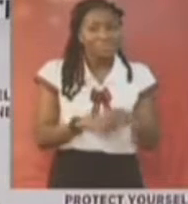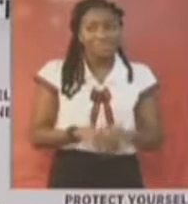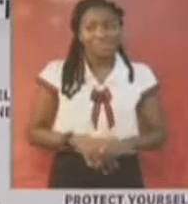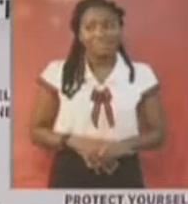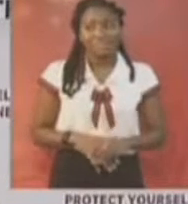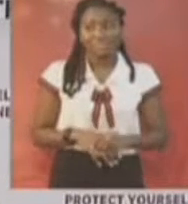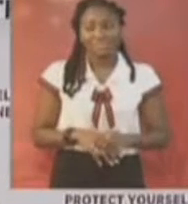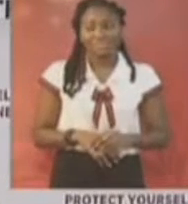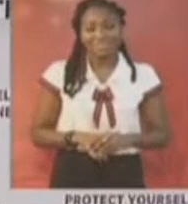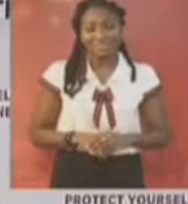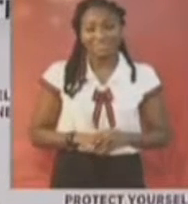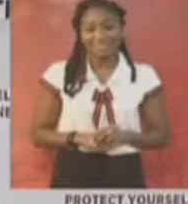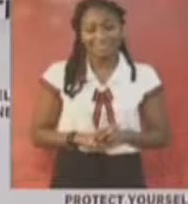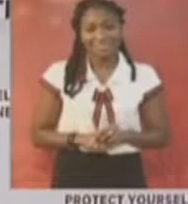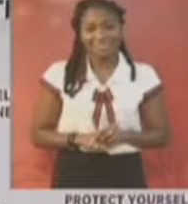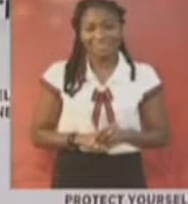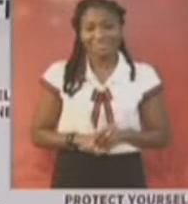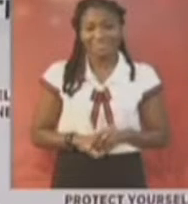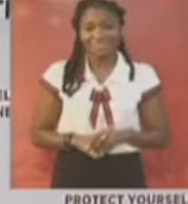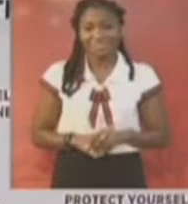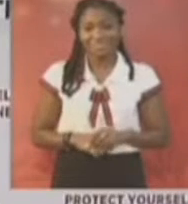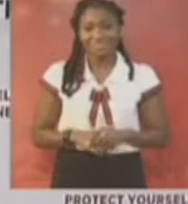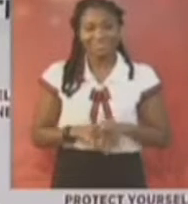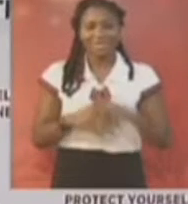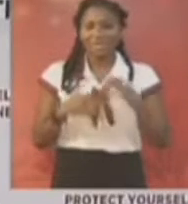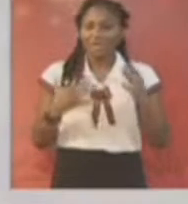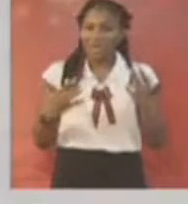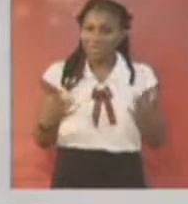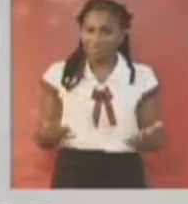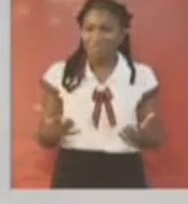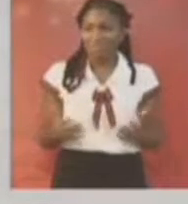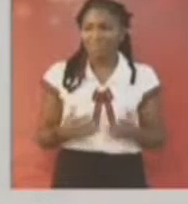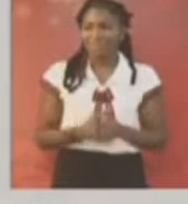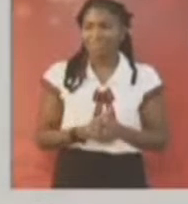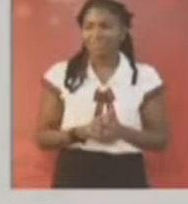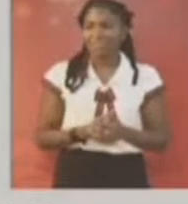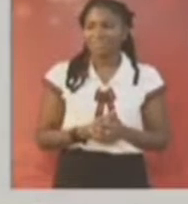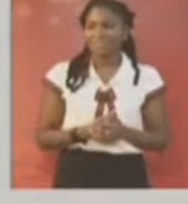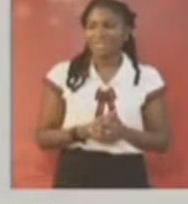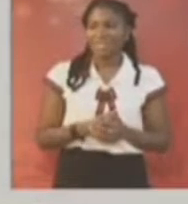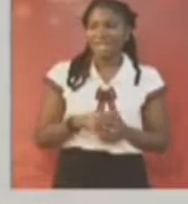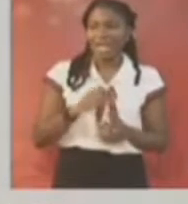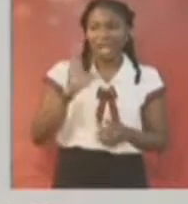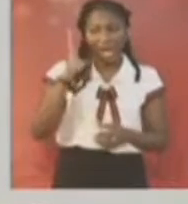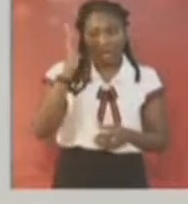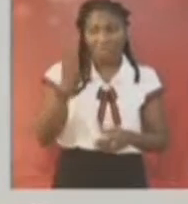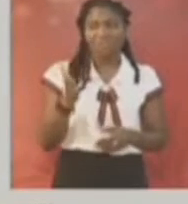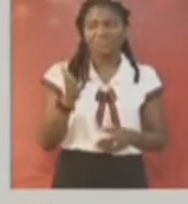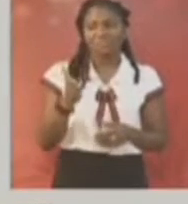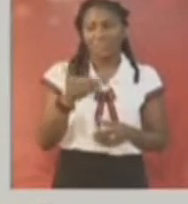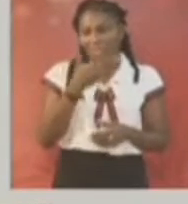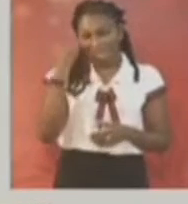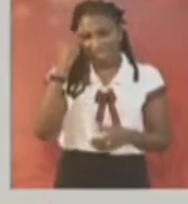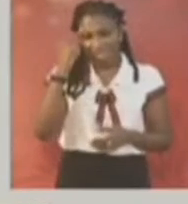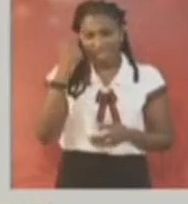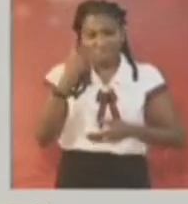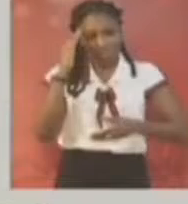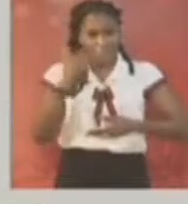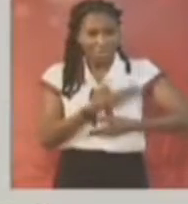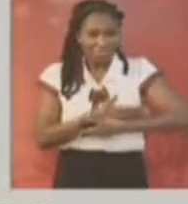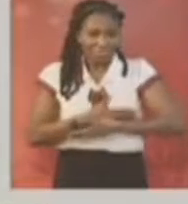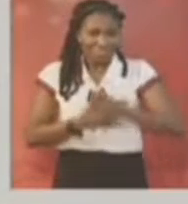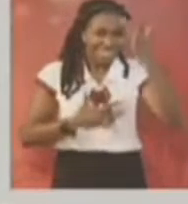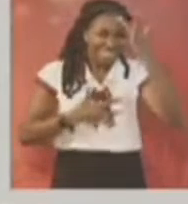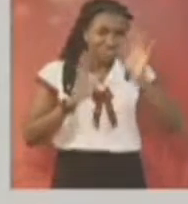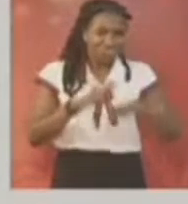Okay, the gender breakdown of the Miss C cases would be better actually addressed by the pediatric specialists who have the